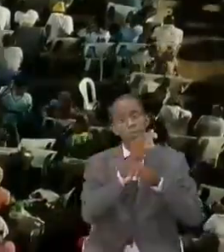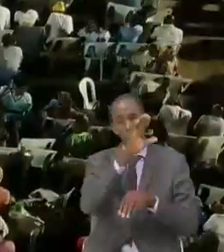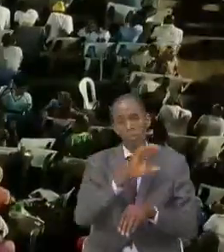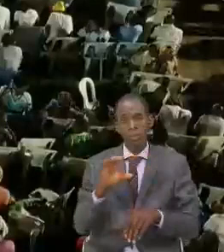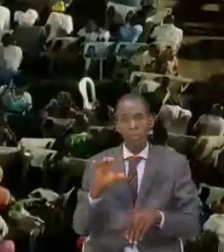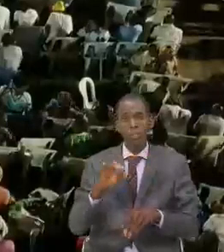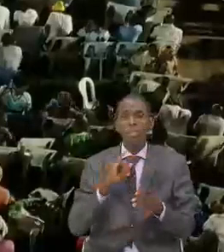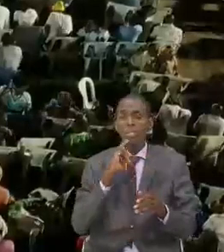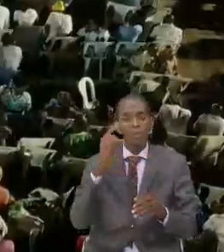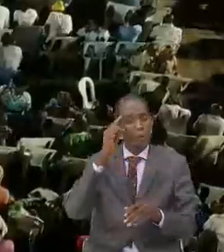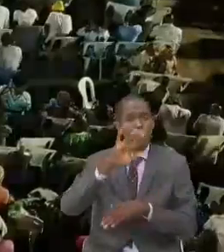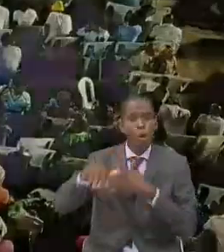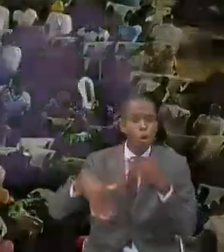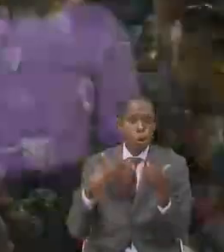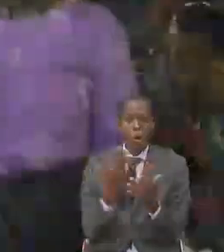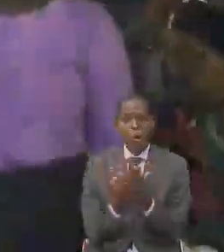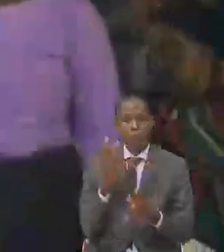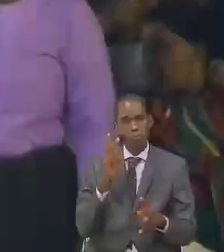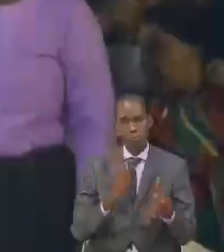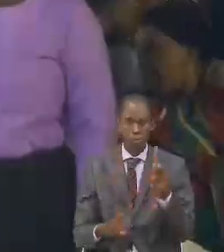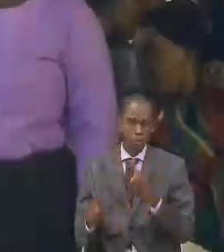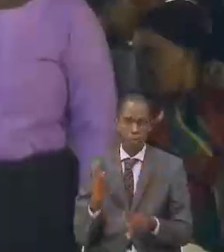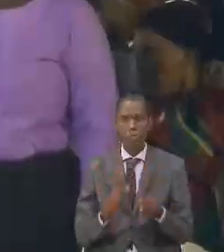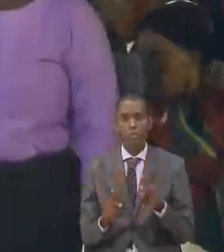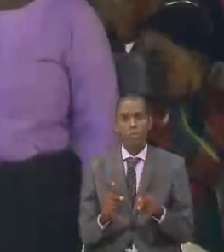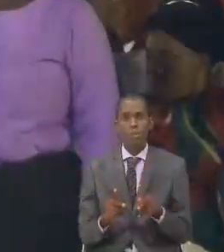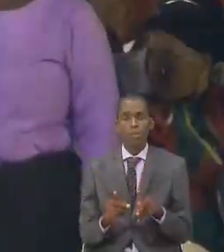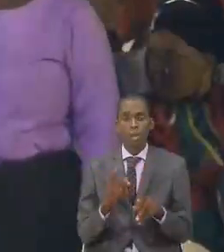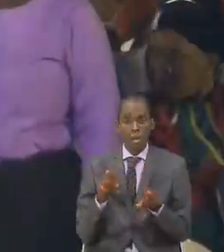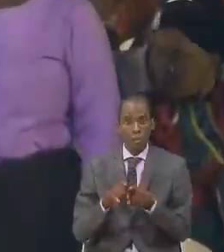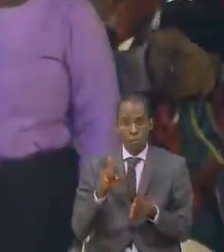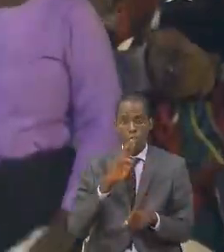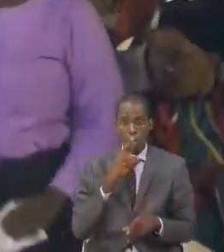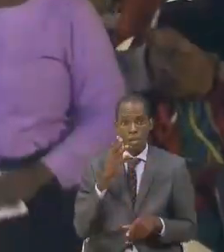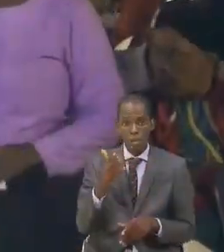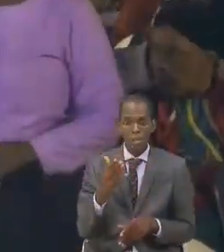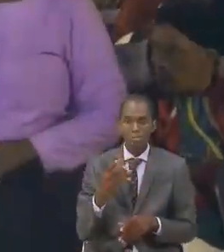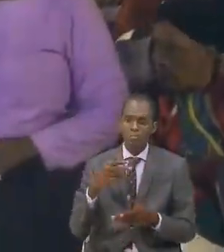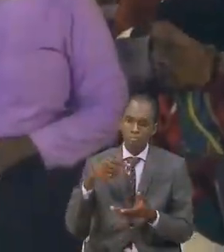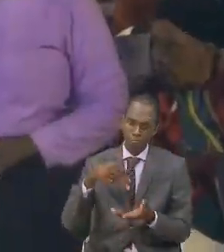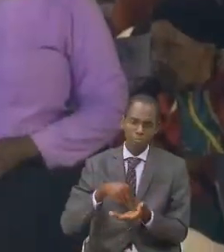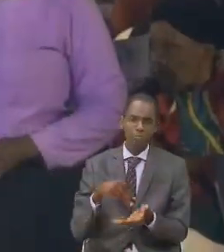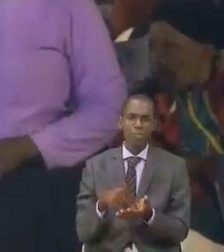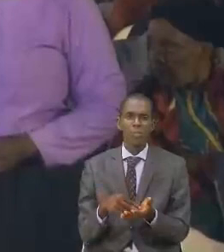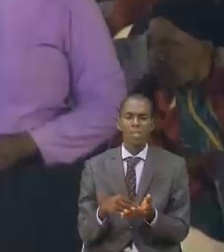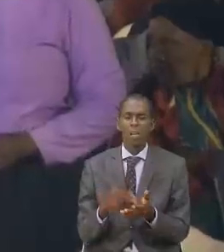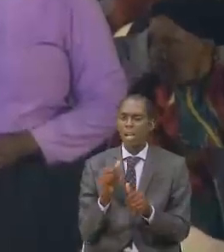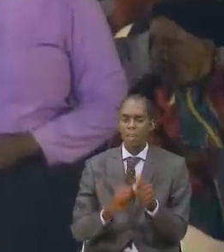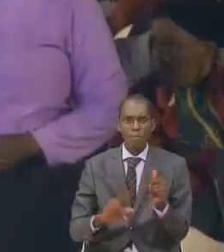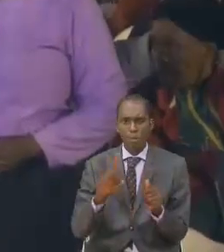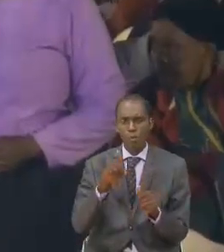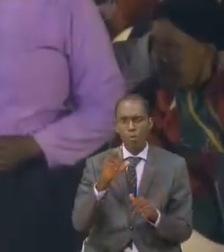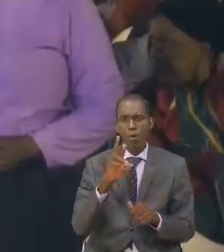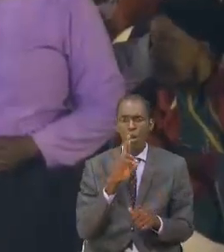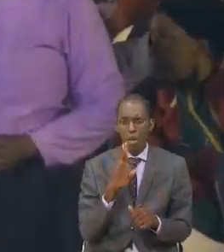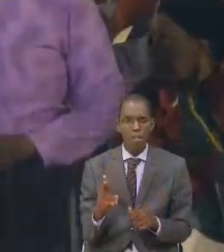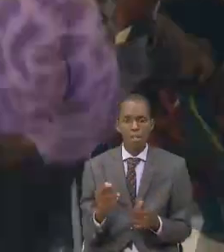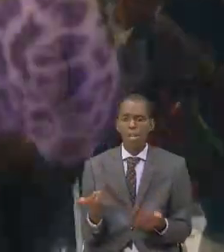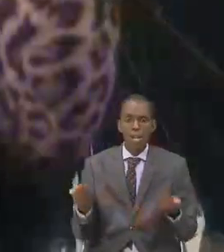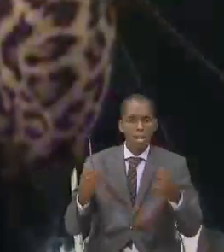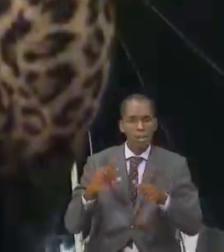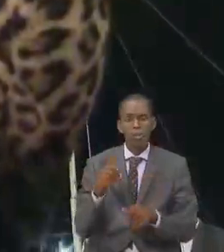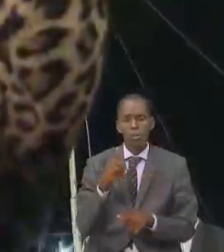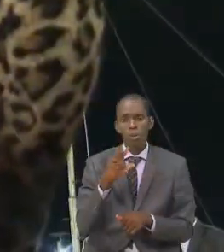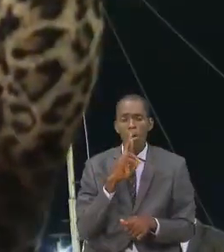Calvary is for all people in all nations. Raise up your hand wherever you are.